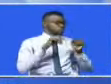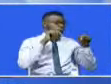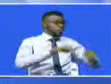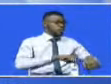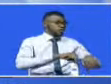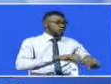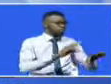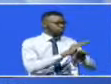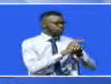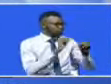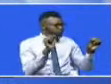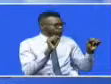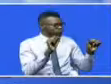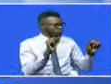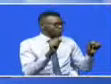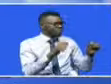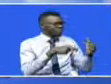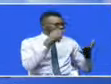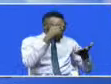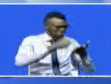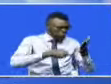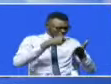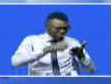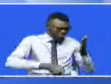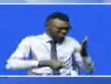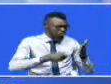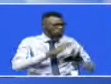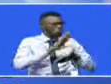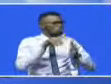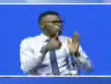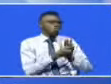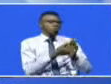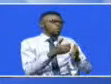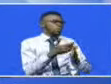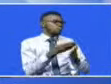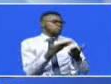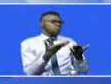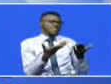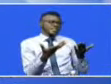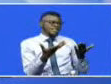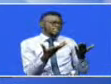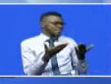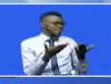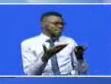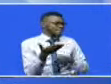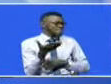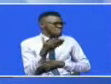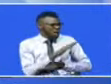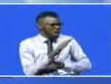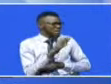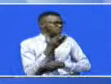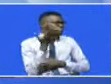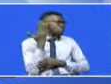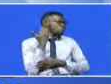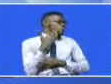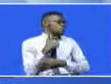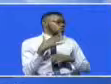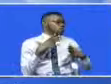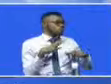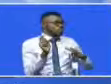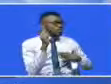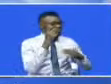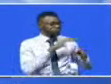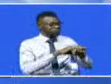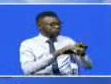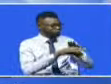reversed all the cohesions that were put in place to ensure that at least Kenyans are comfortable, together with the global community, during the health pandemic,